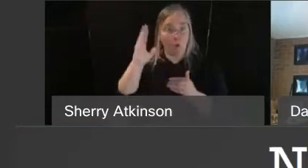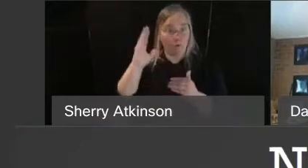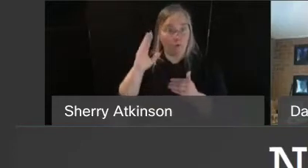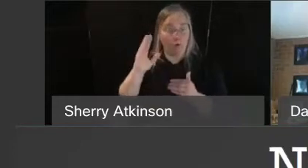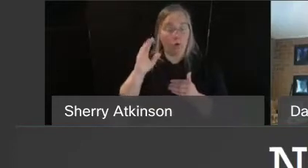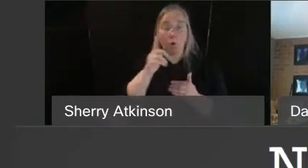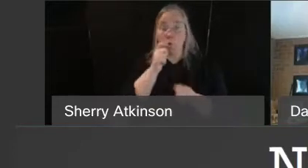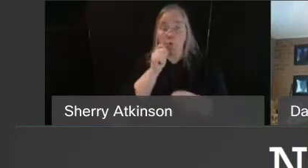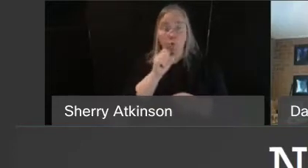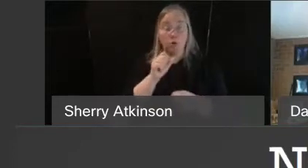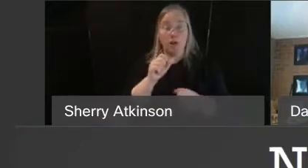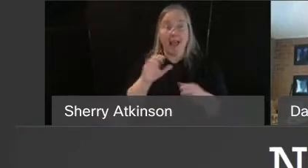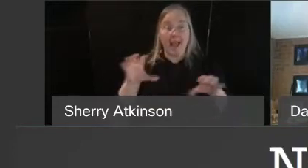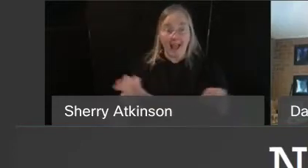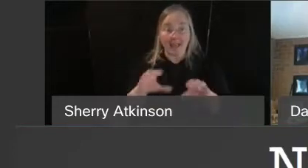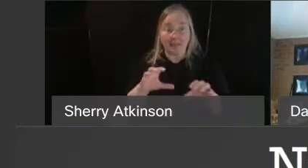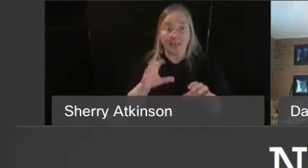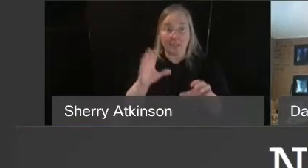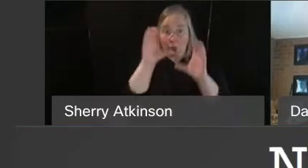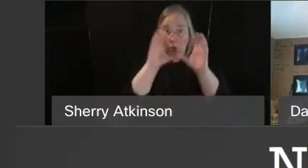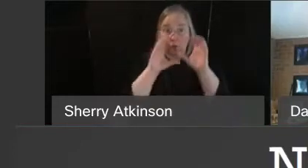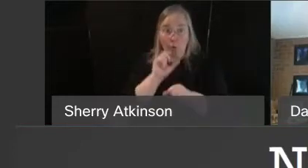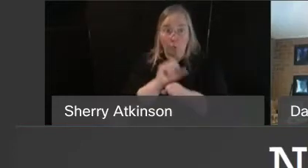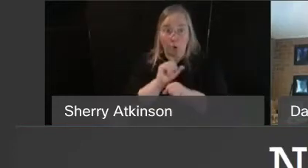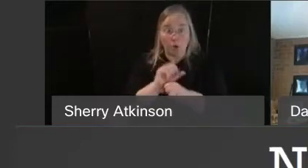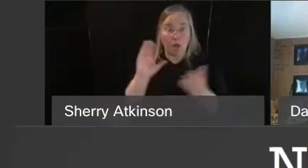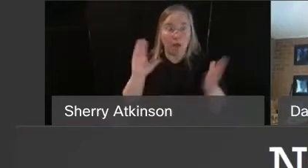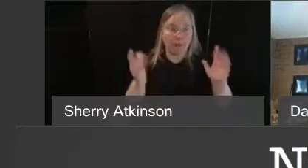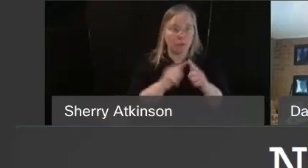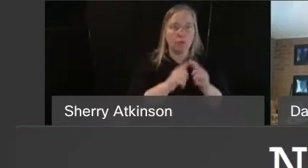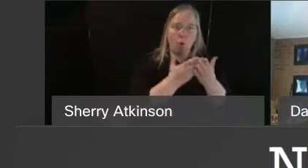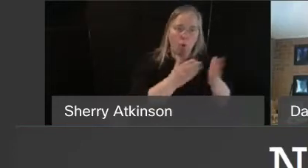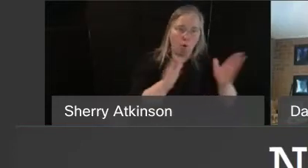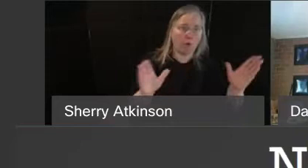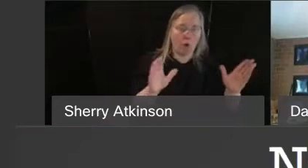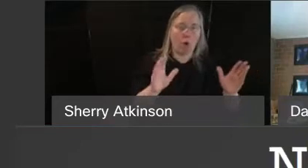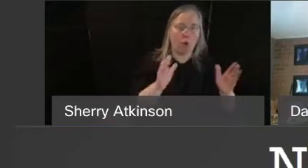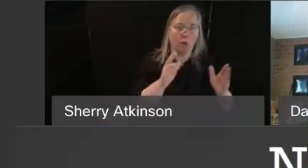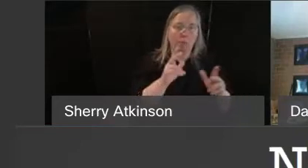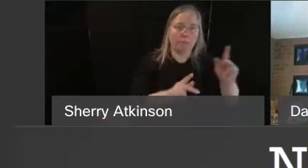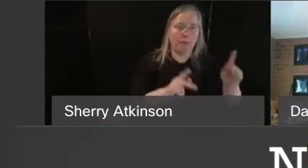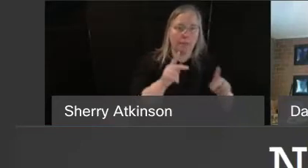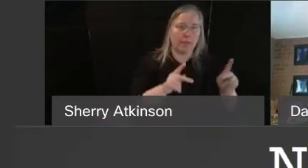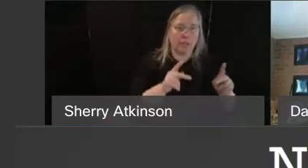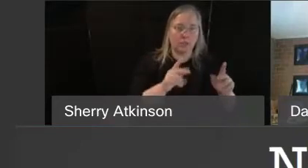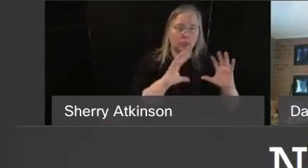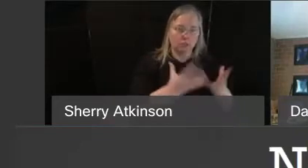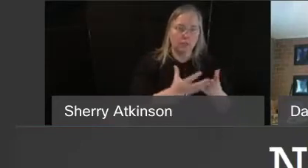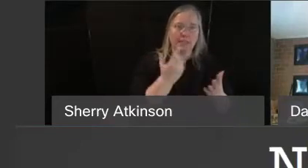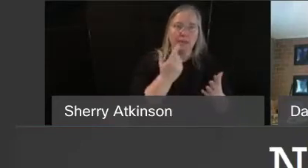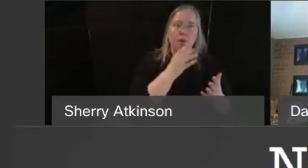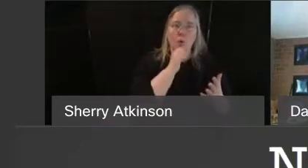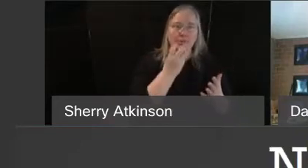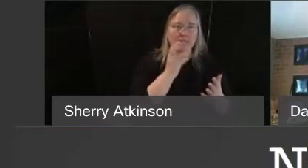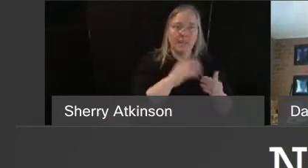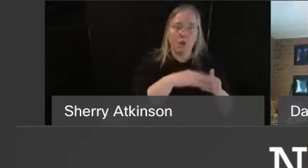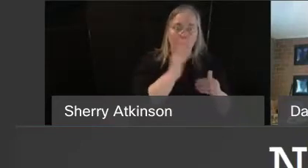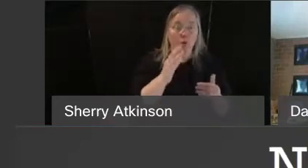or actively looking for work versus the overall population of 16 and over. That number pre-pandemic was about